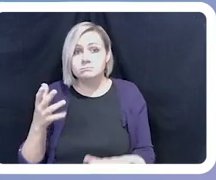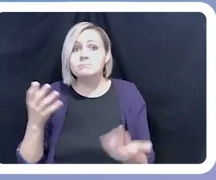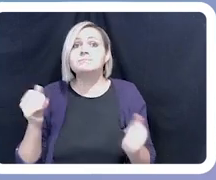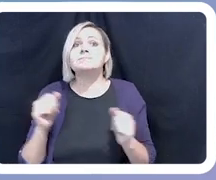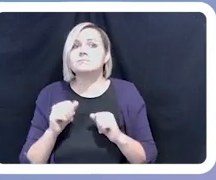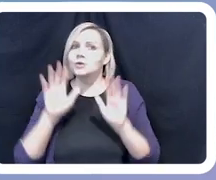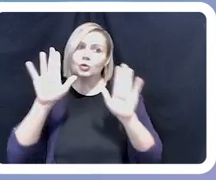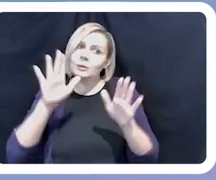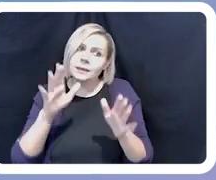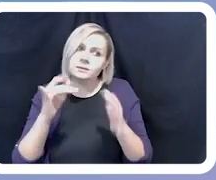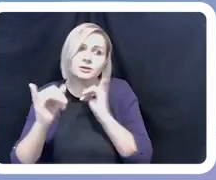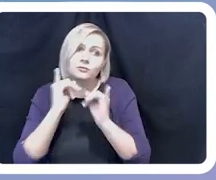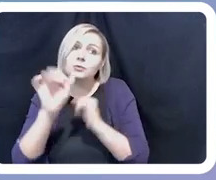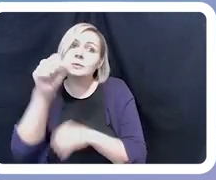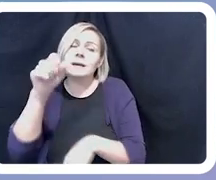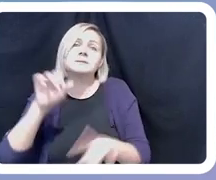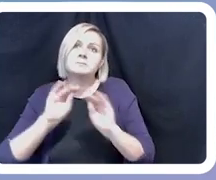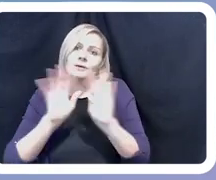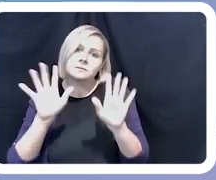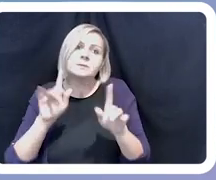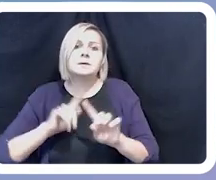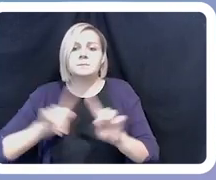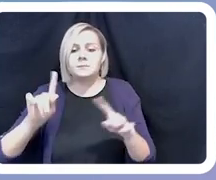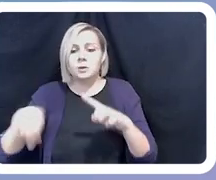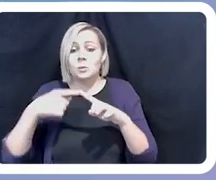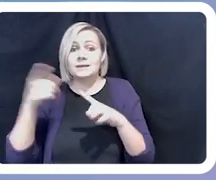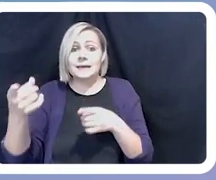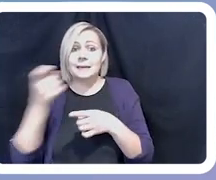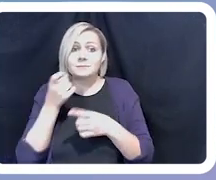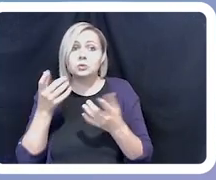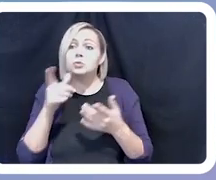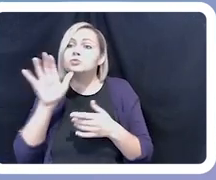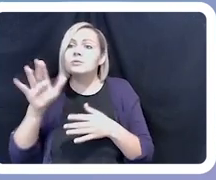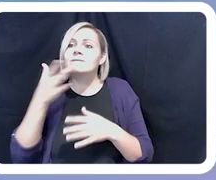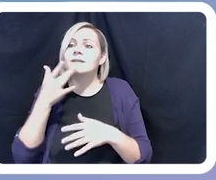fabulous time, obviously, but when he asked me,